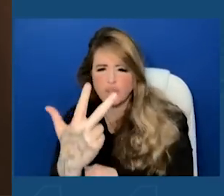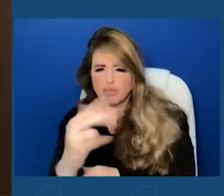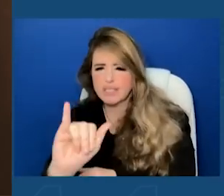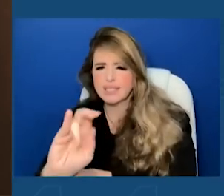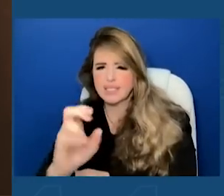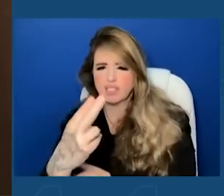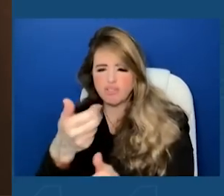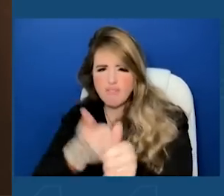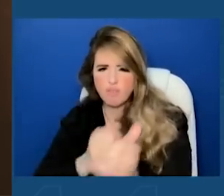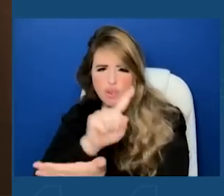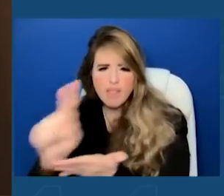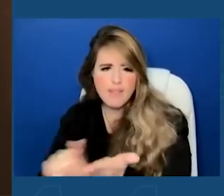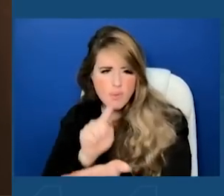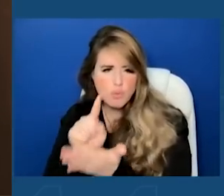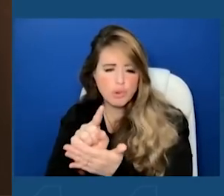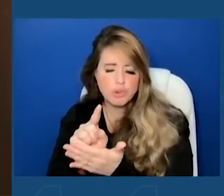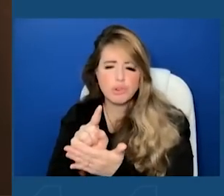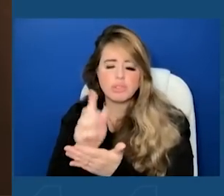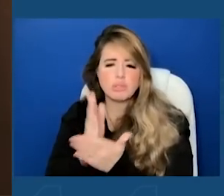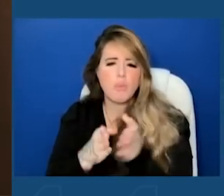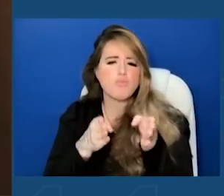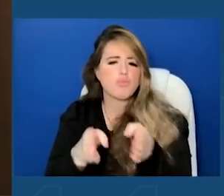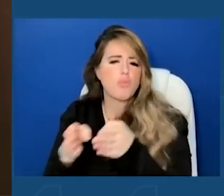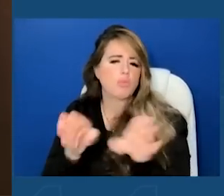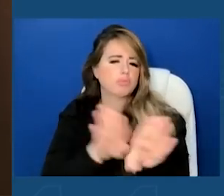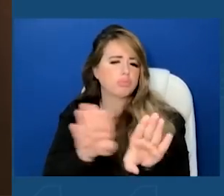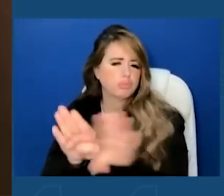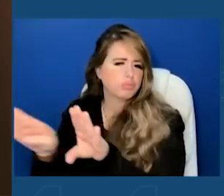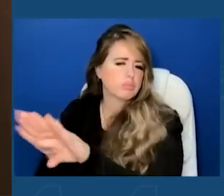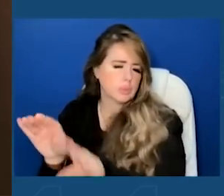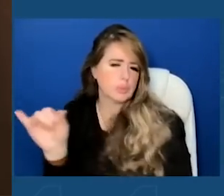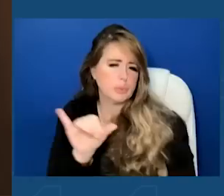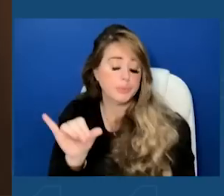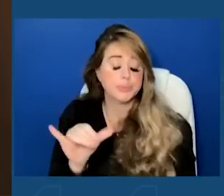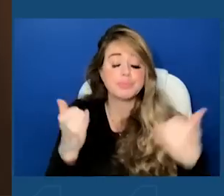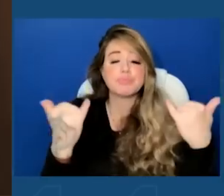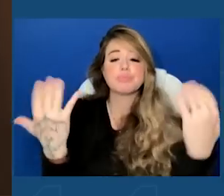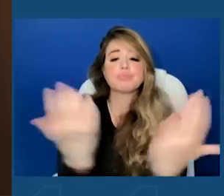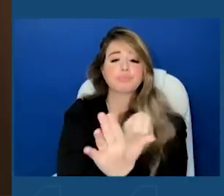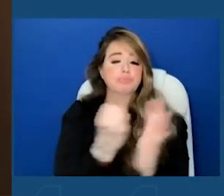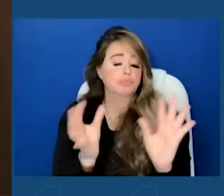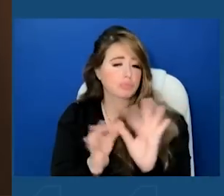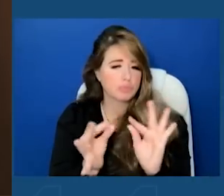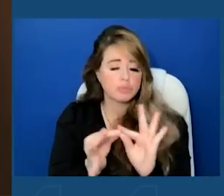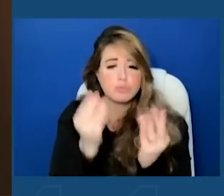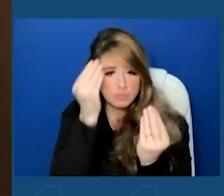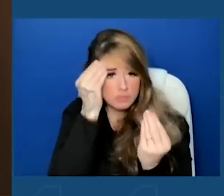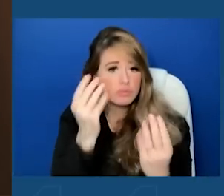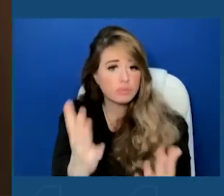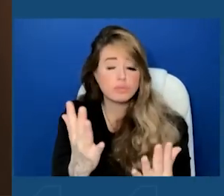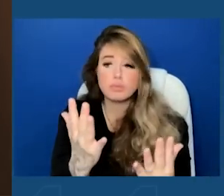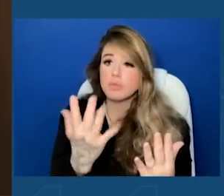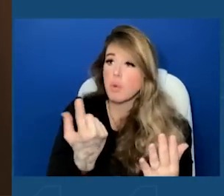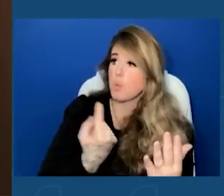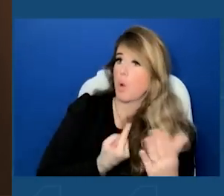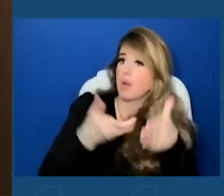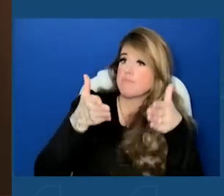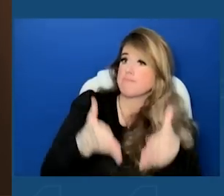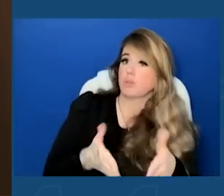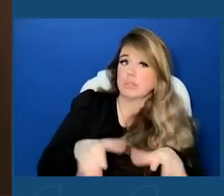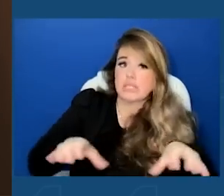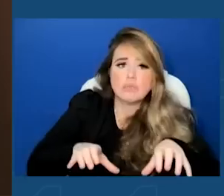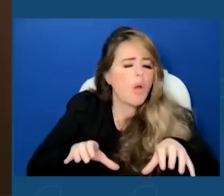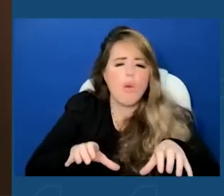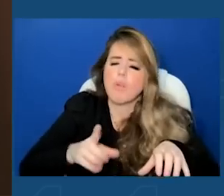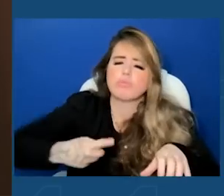area are closed. So I just want to say a couple things. This has been a joint effort, and I want the people of Western